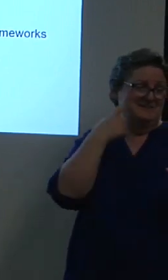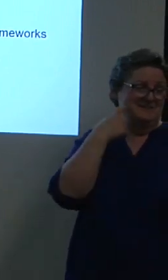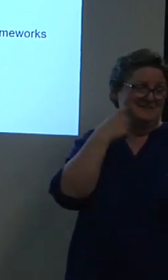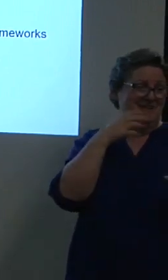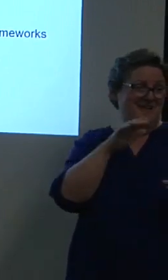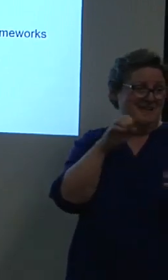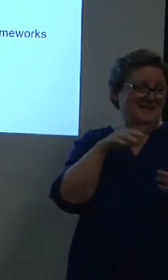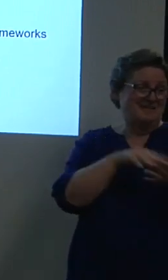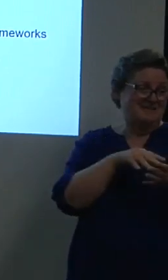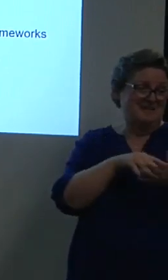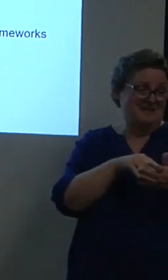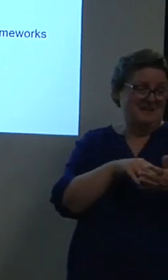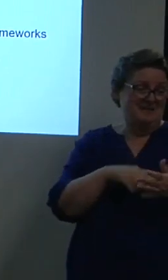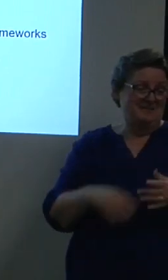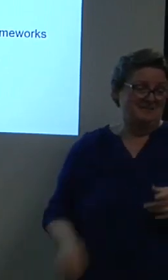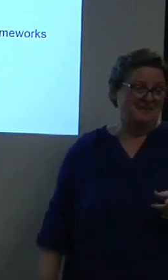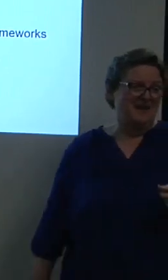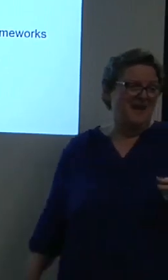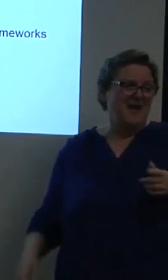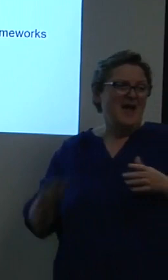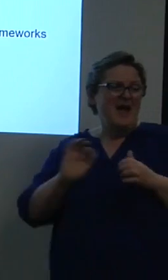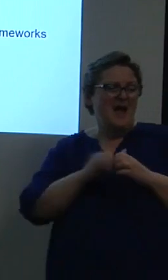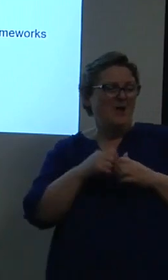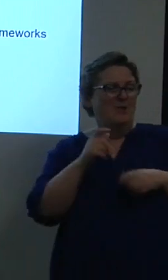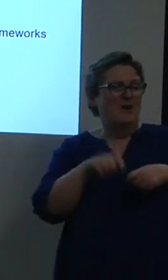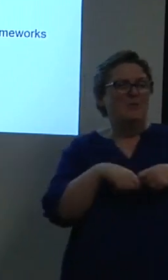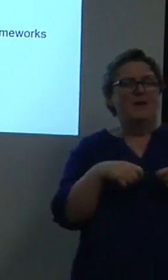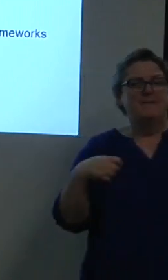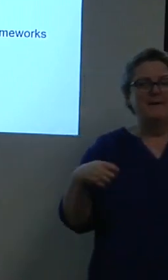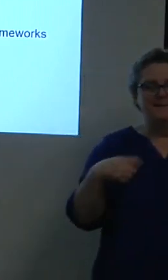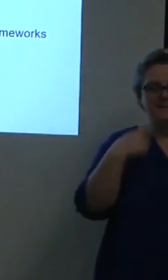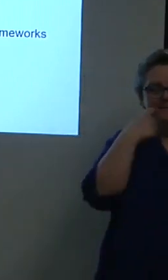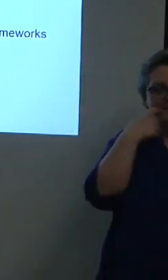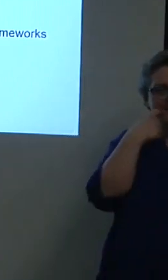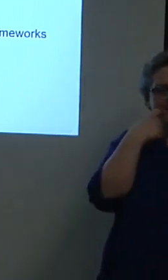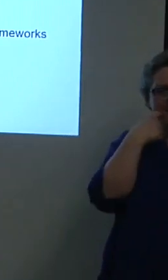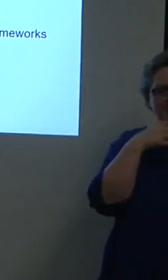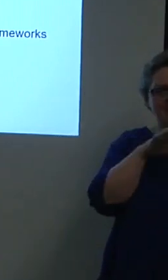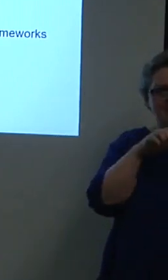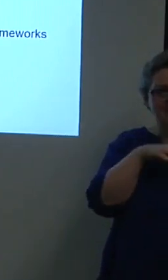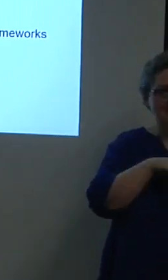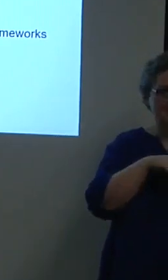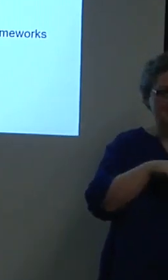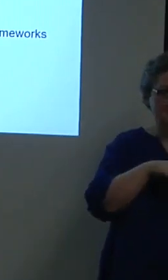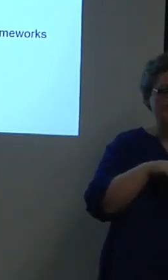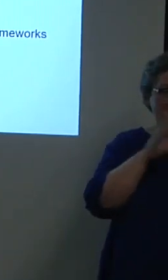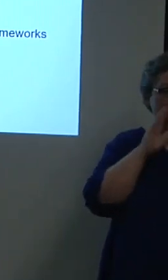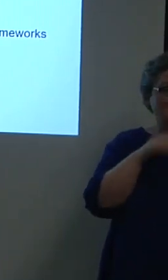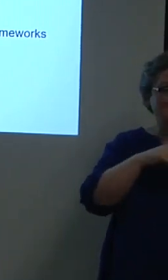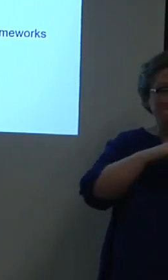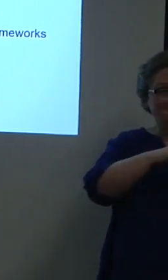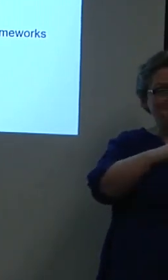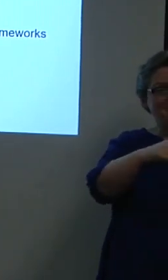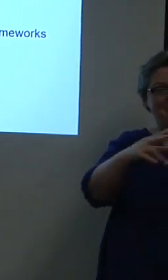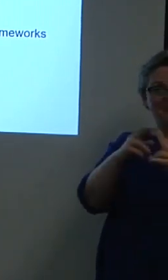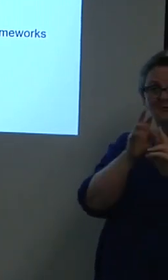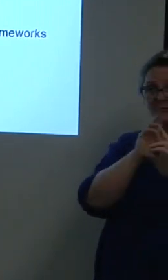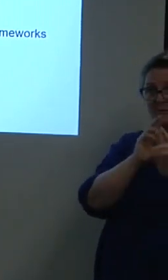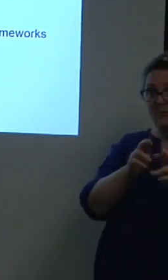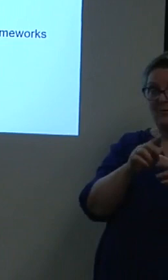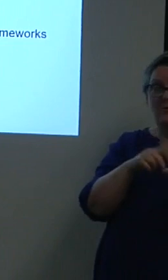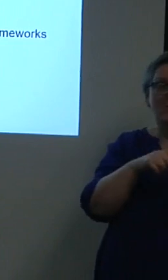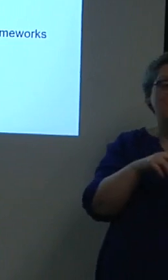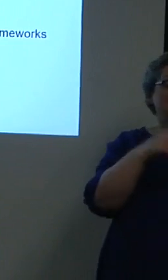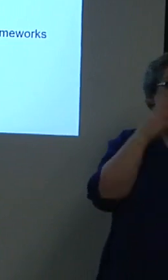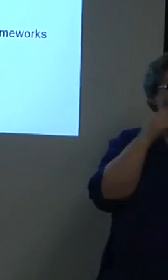did. If I was going to use it in a classroom, how would I want to wrap this back up? Do I want students to report out on that? Do I want them to